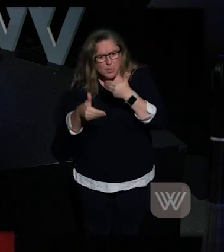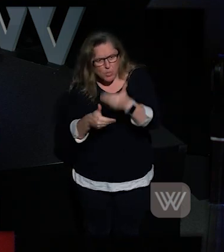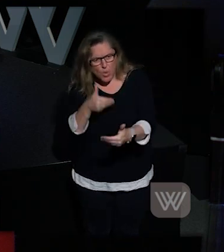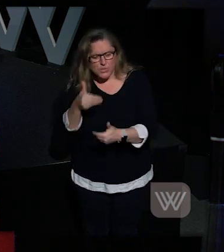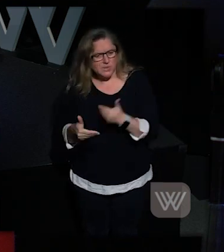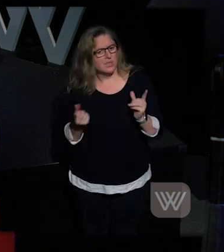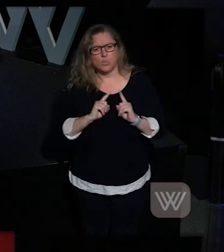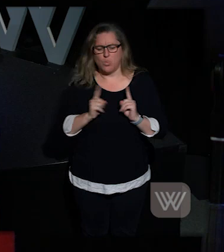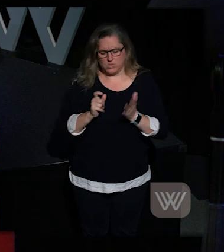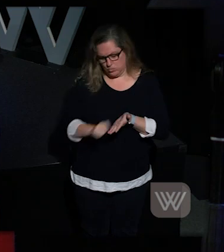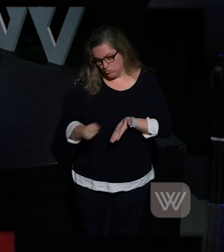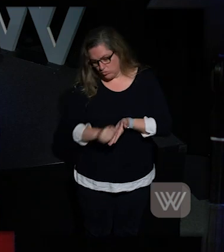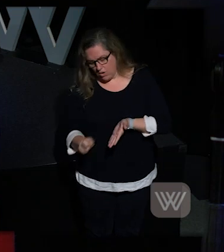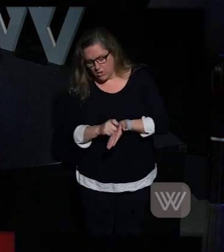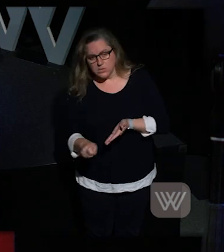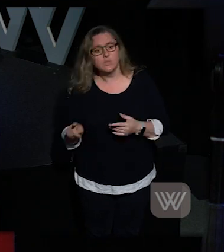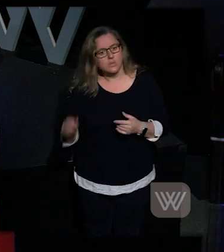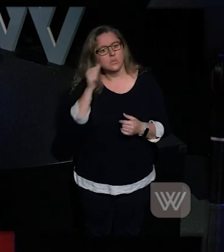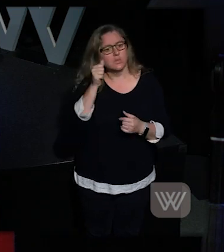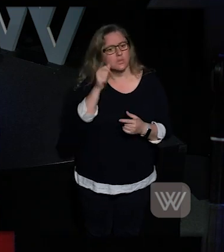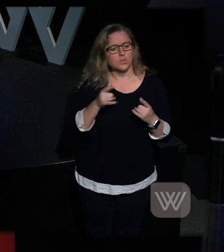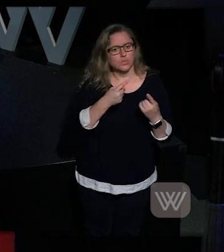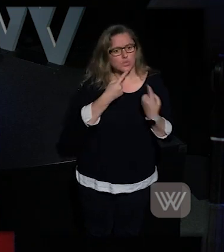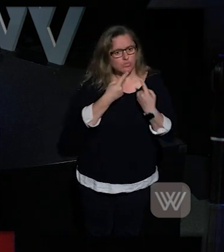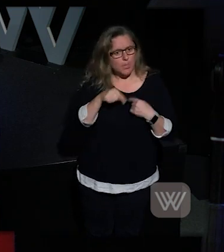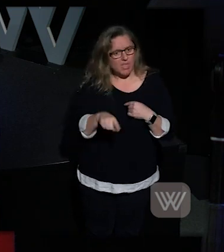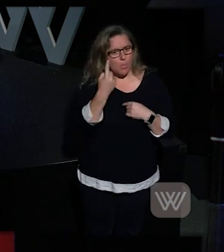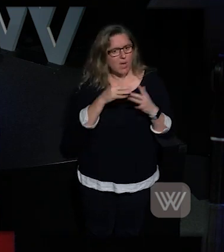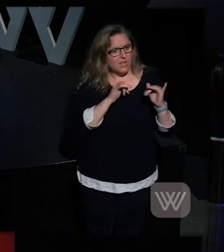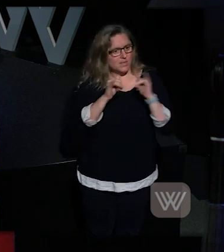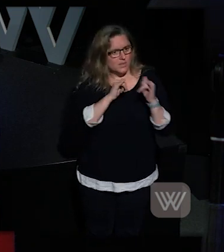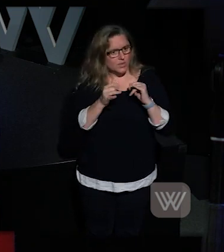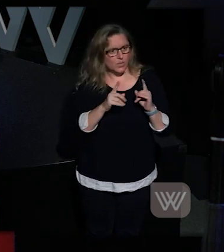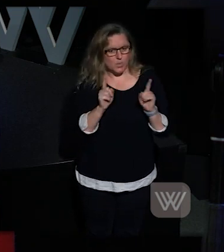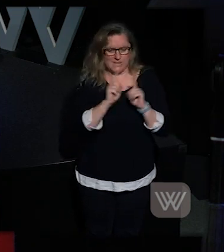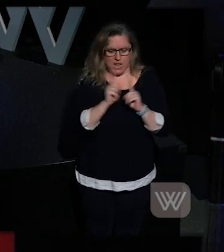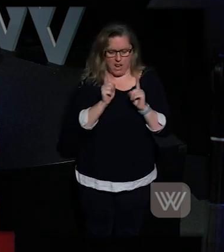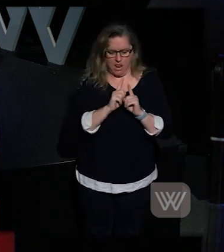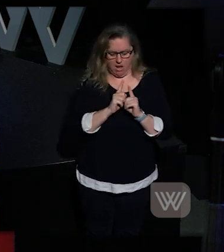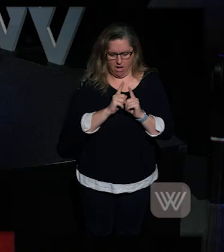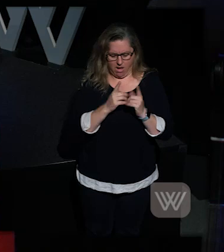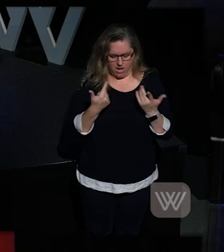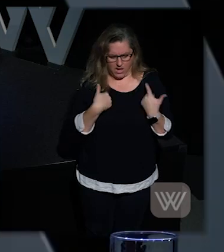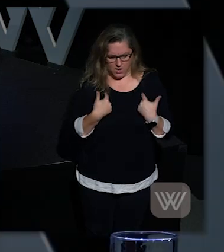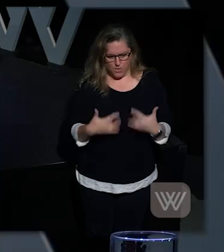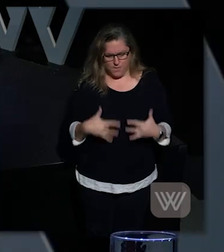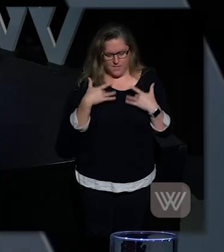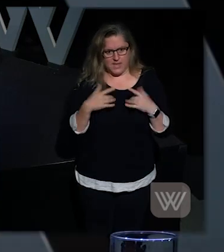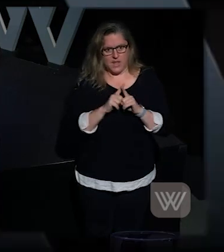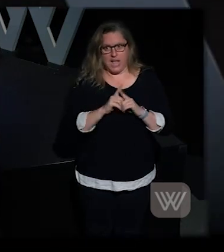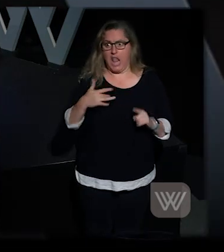like writing this book? I know you described it in one interview as like being skinned alive. Can you tell us a bit about that?